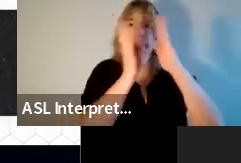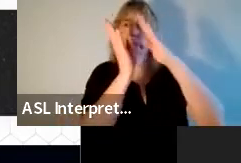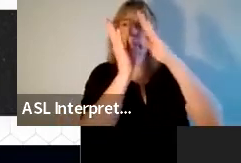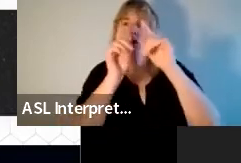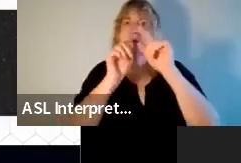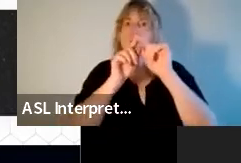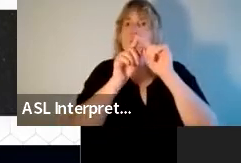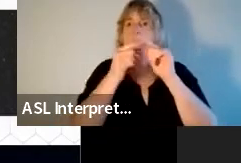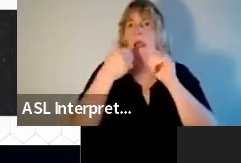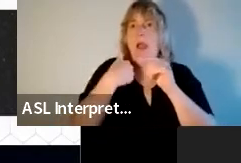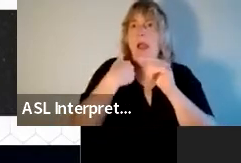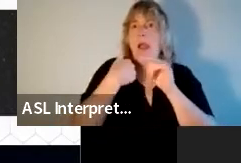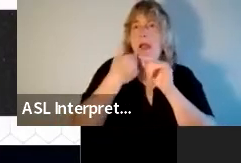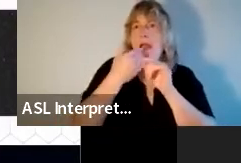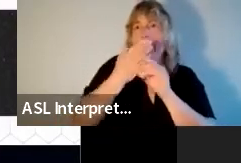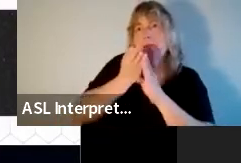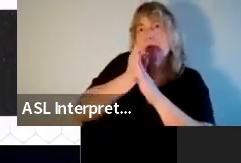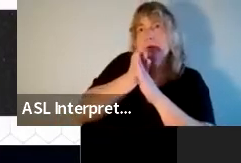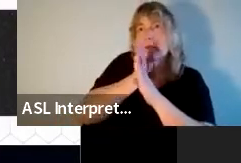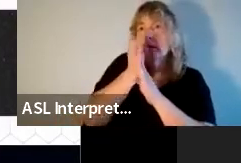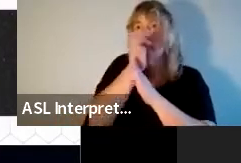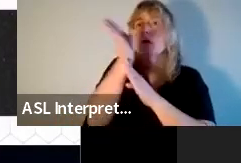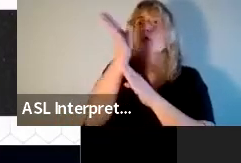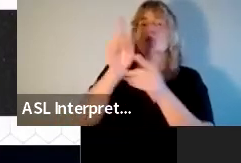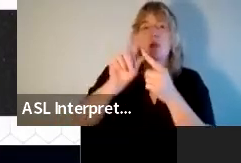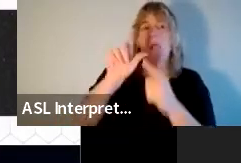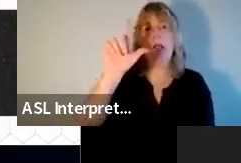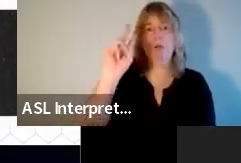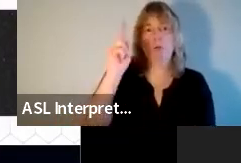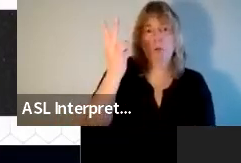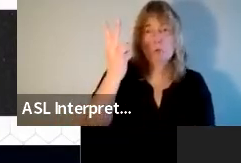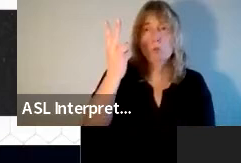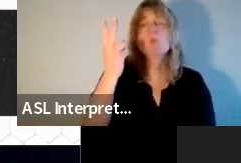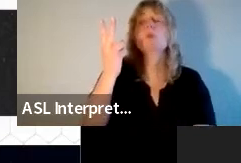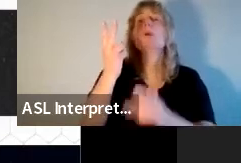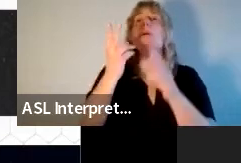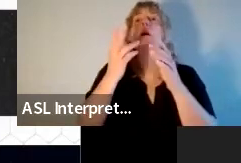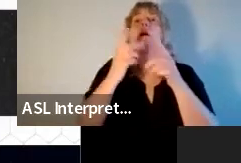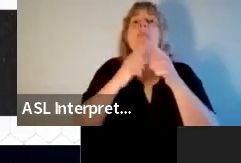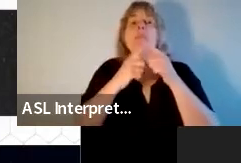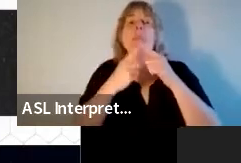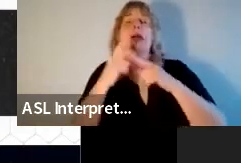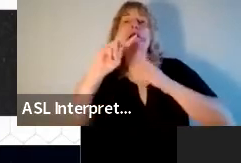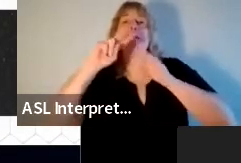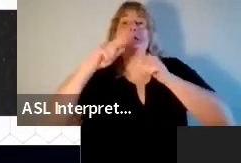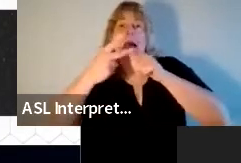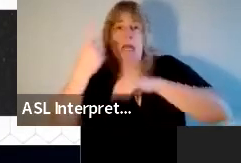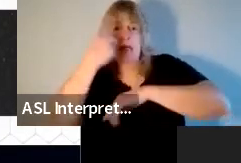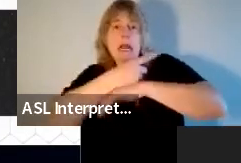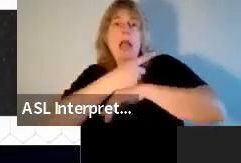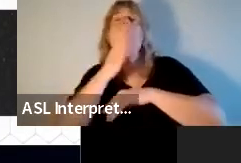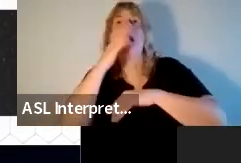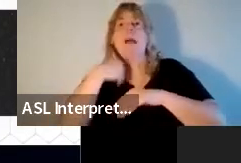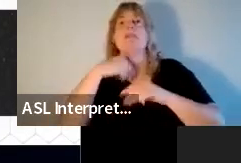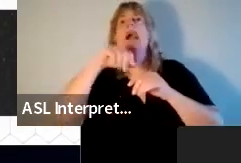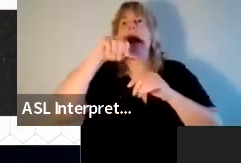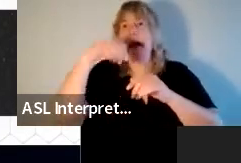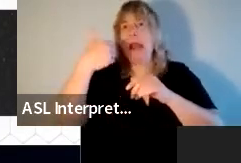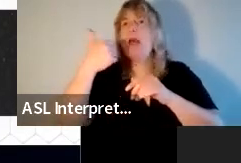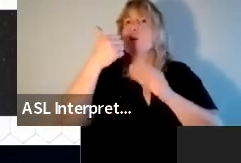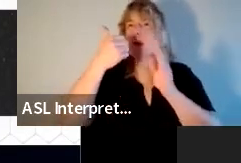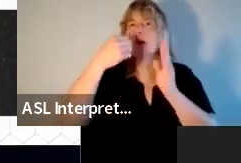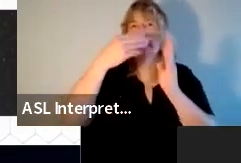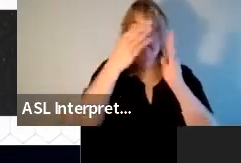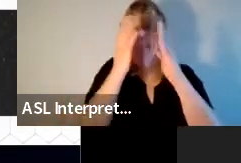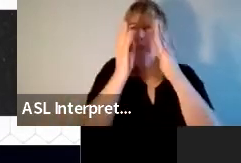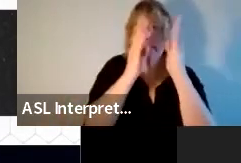to maintain communications. Now we're up at day 2 and that another mid-course correction burn occurs. This is about